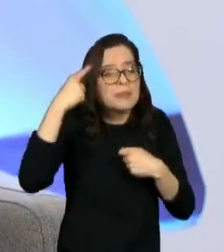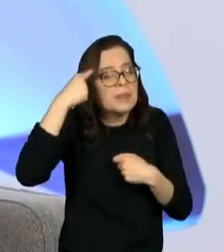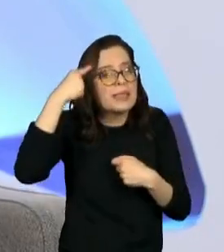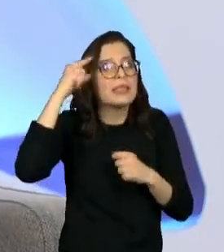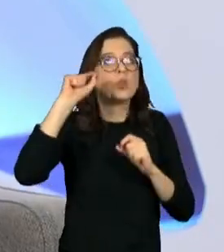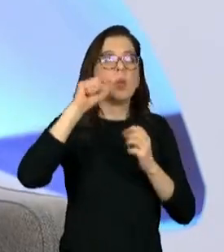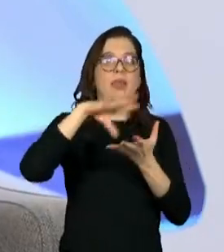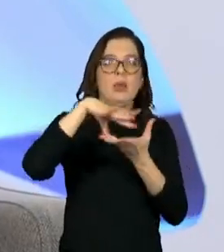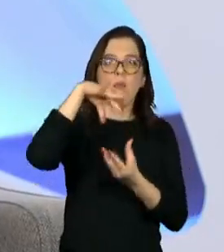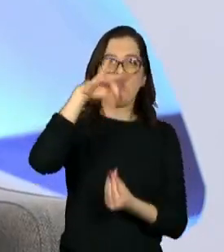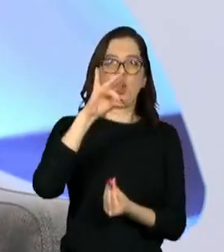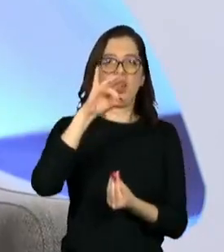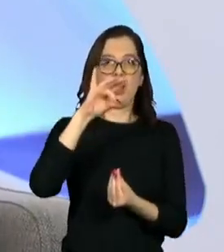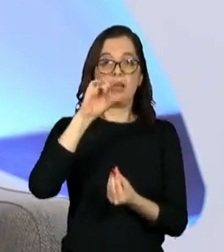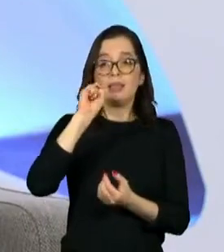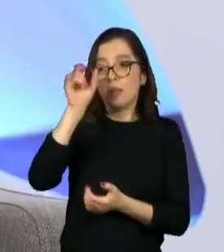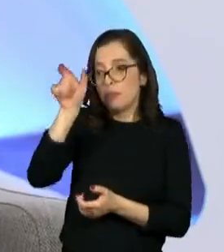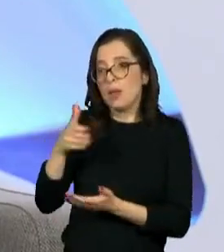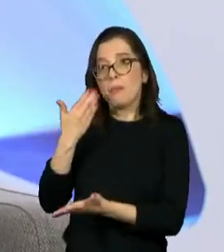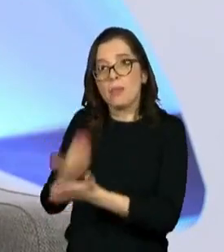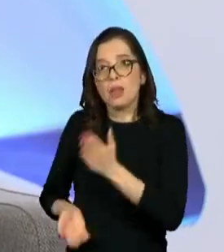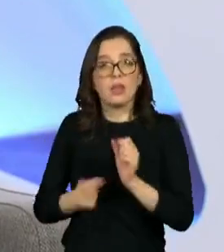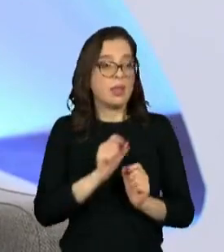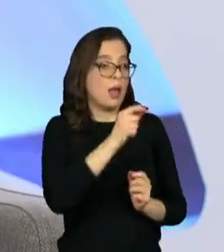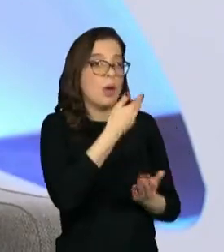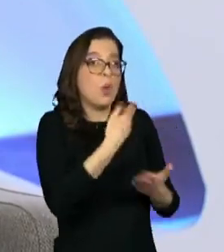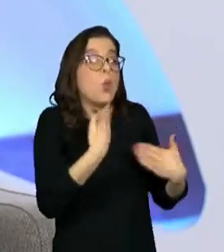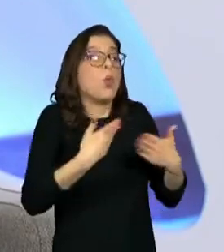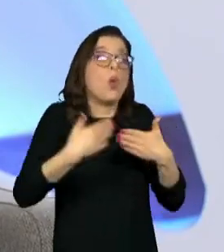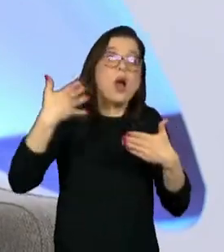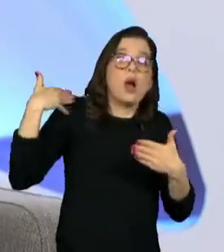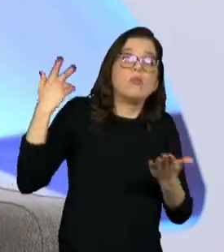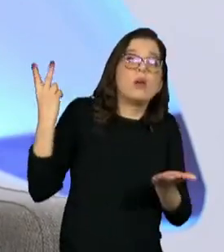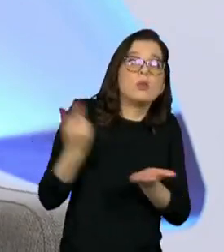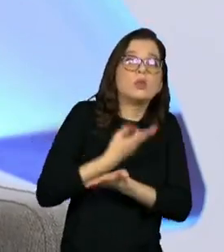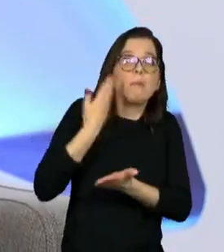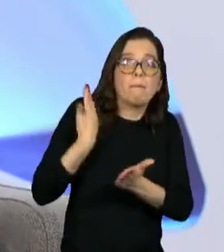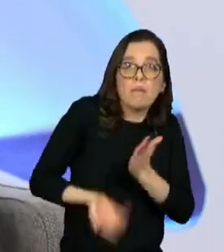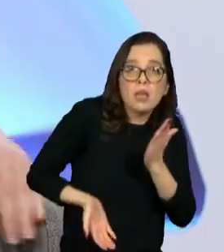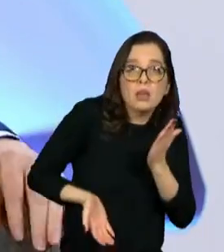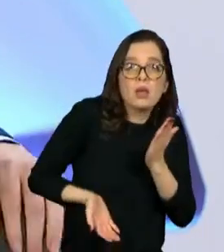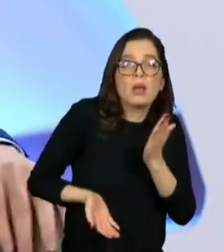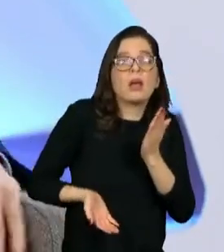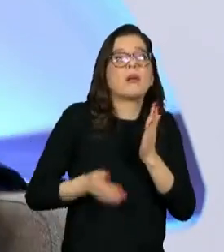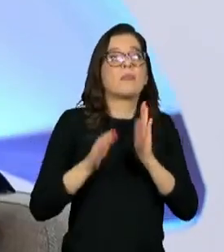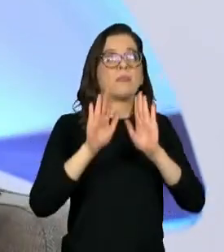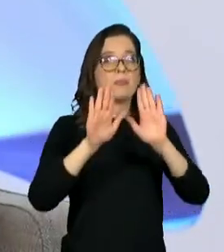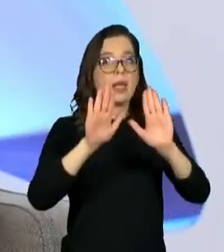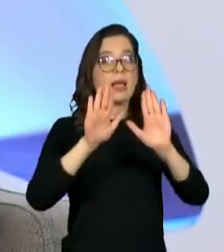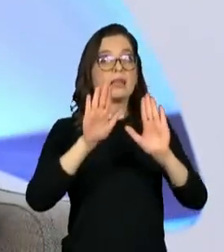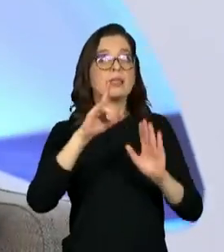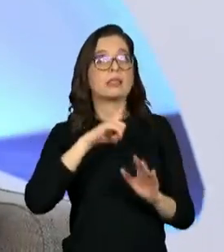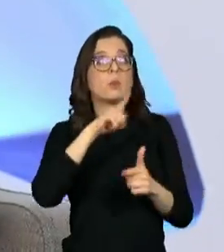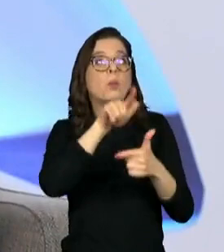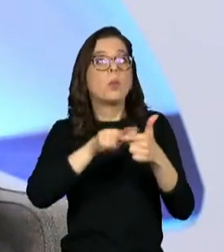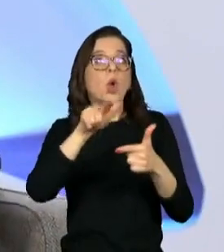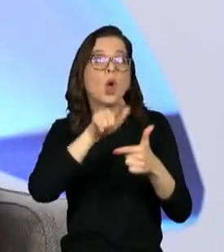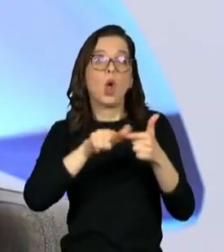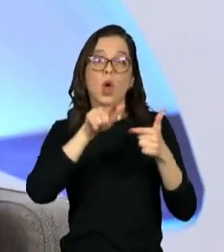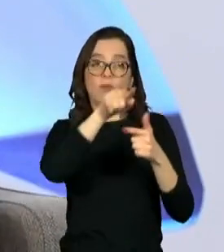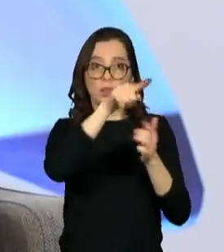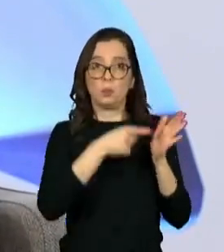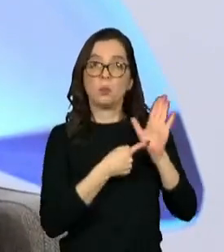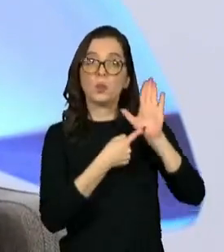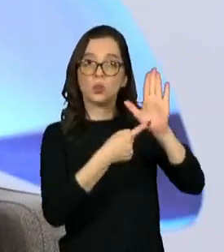of democracy is that the losers leave when they lose. But there is a broader problem, which